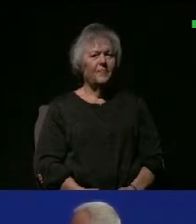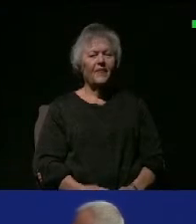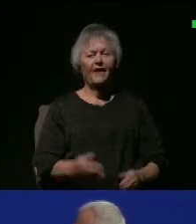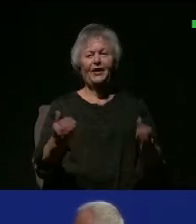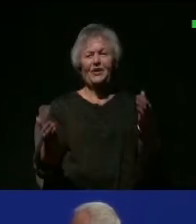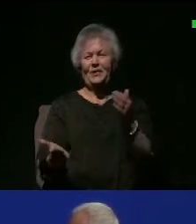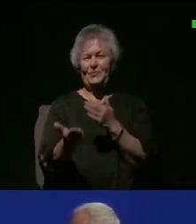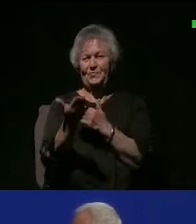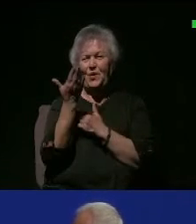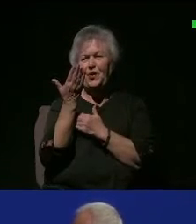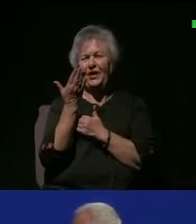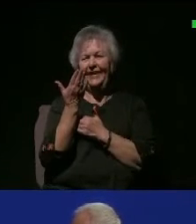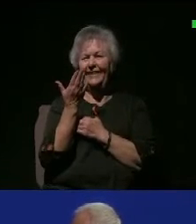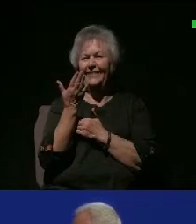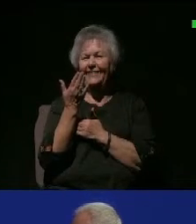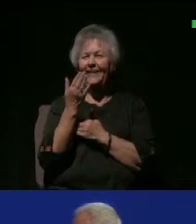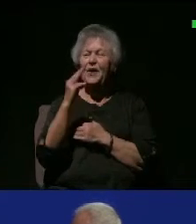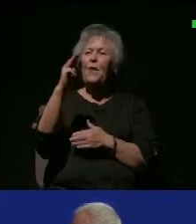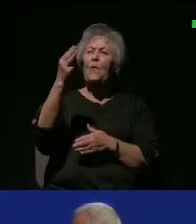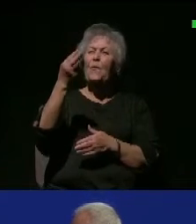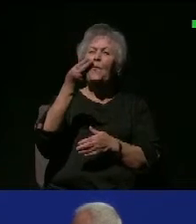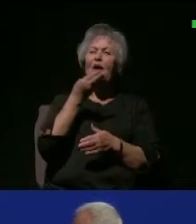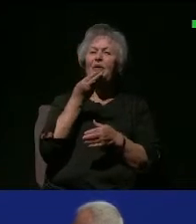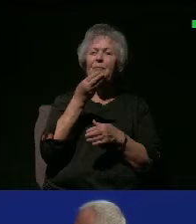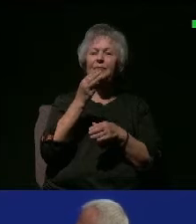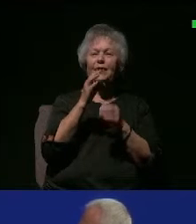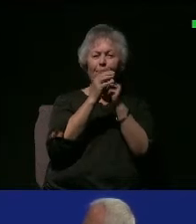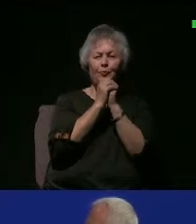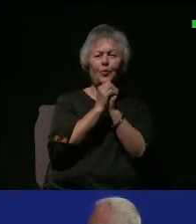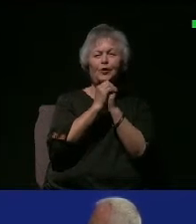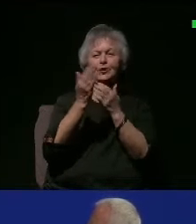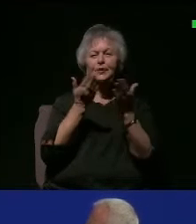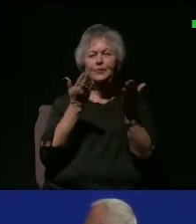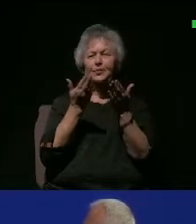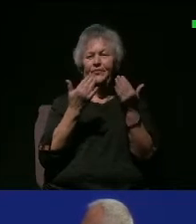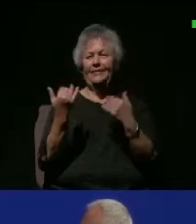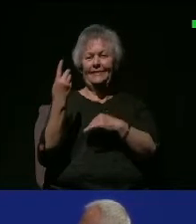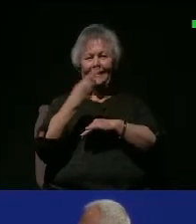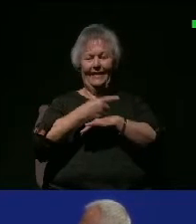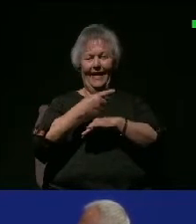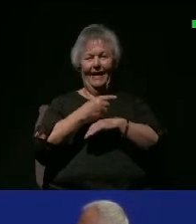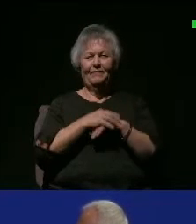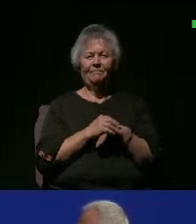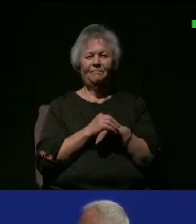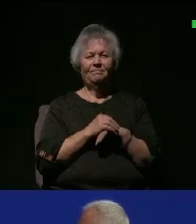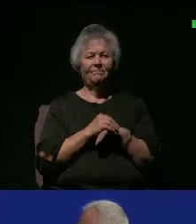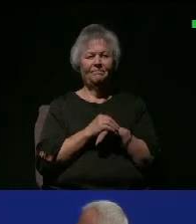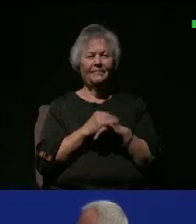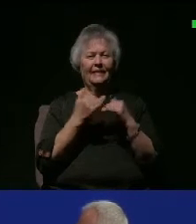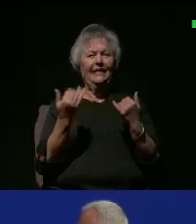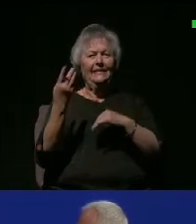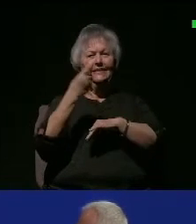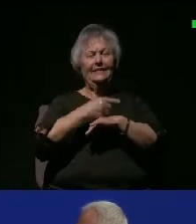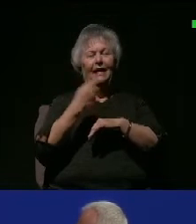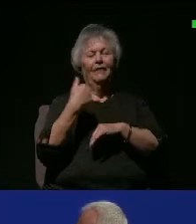Good morning, everybody. Welcome to our worship service today. You know, today seems to me like to be a day for giving